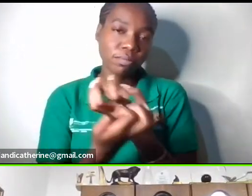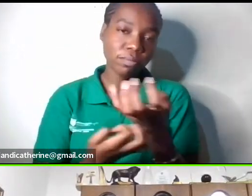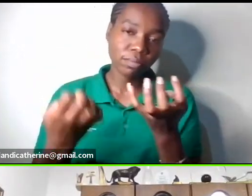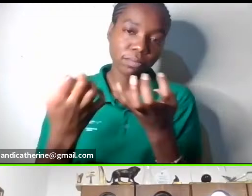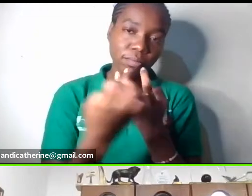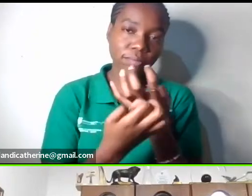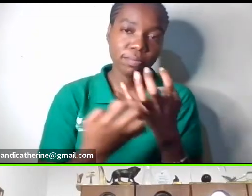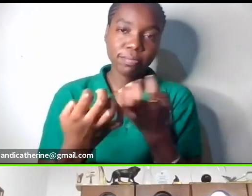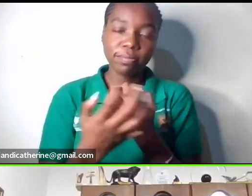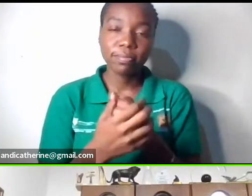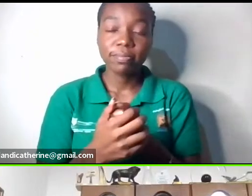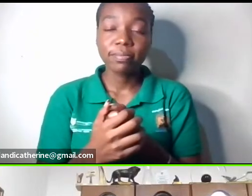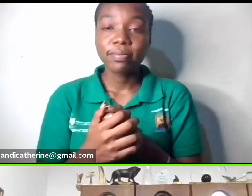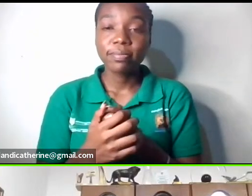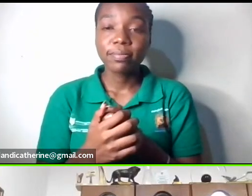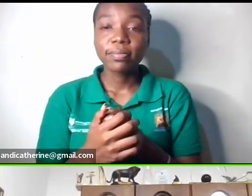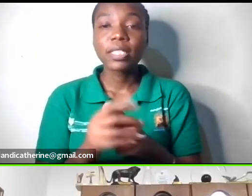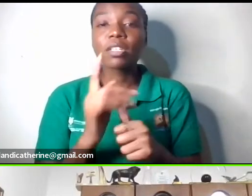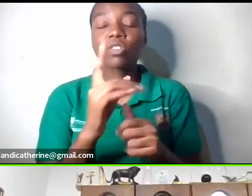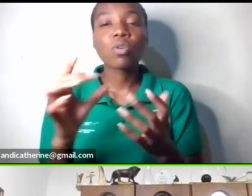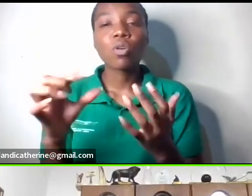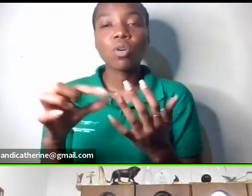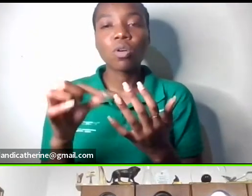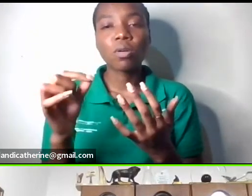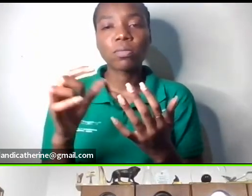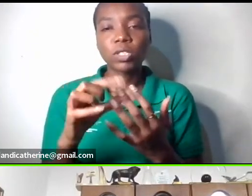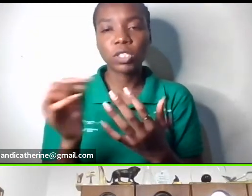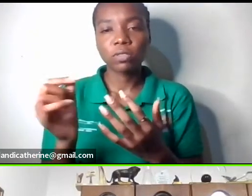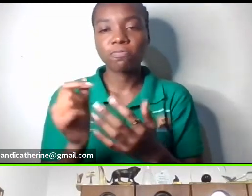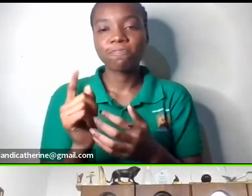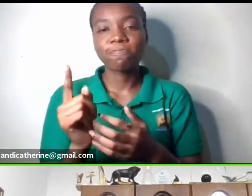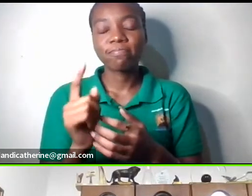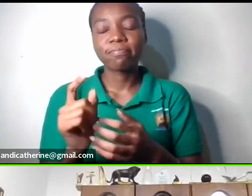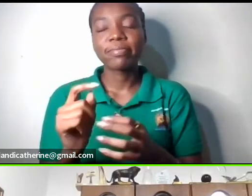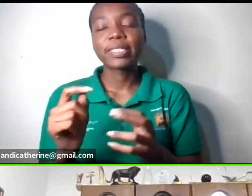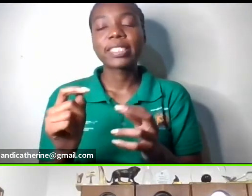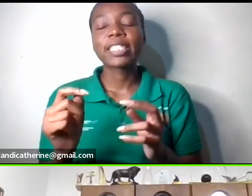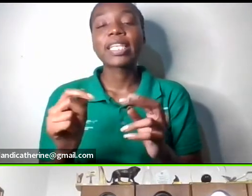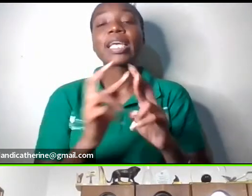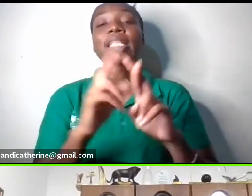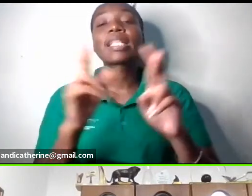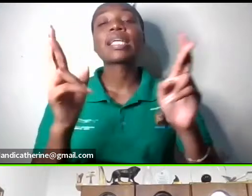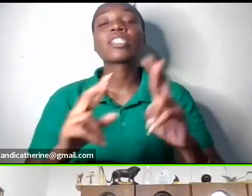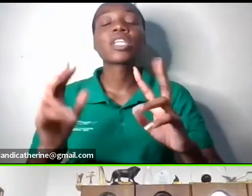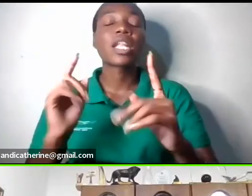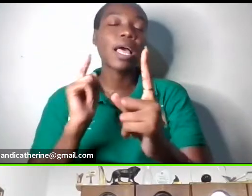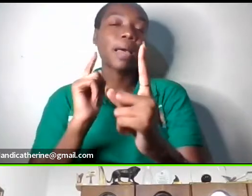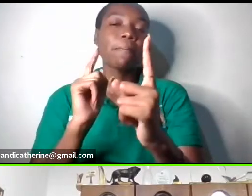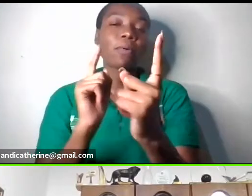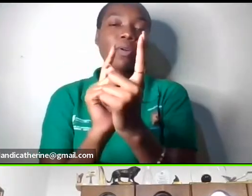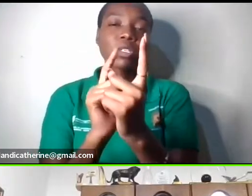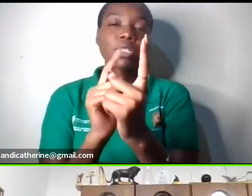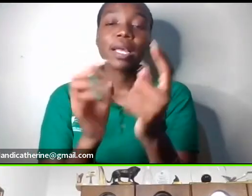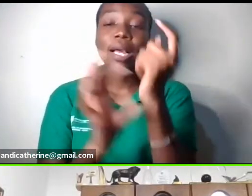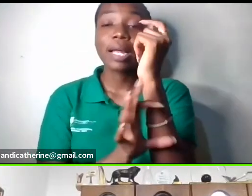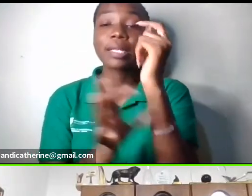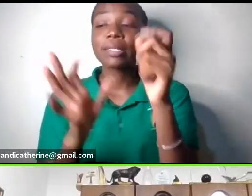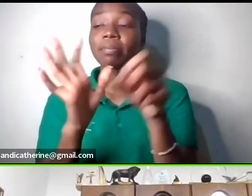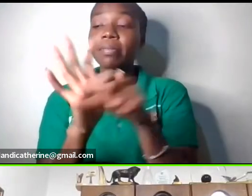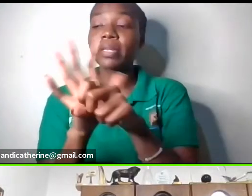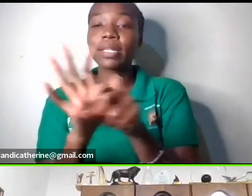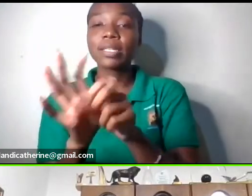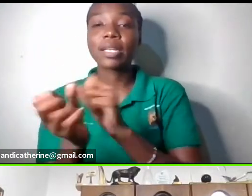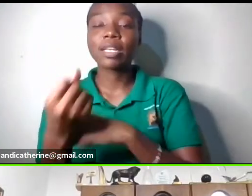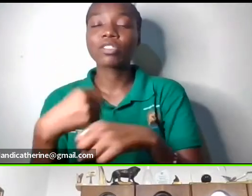And therefore the option, and this is an international approach, many countries have done this, including the developed world, where they